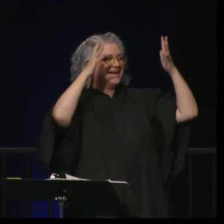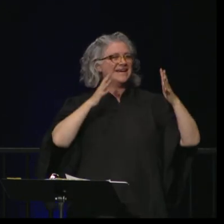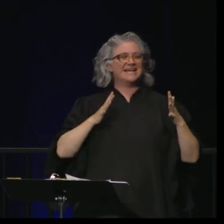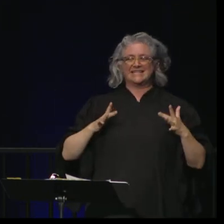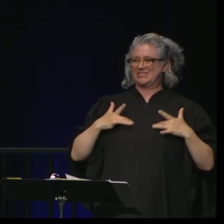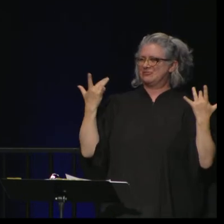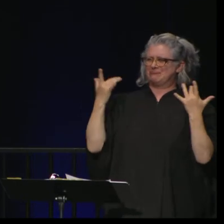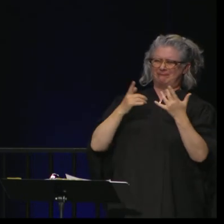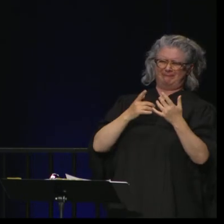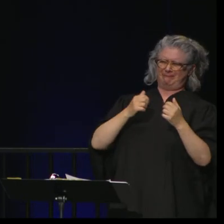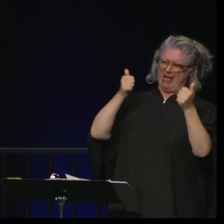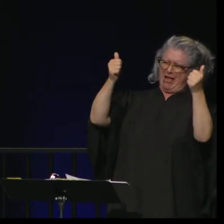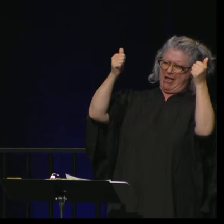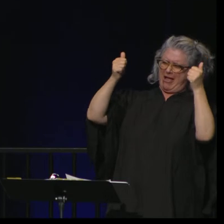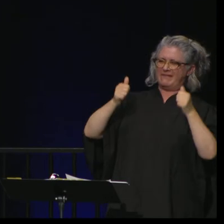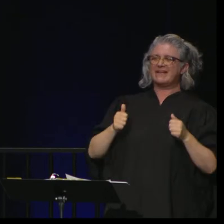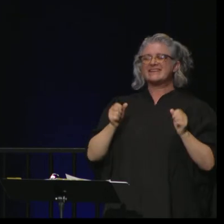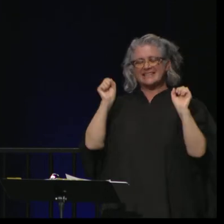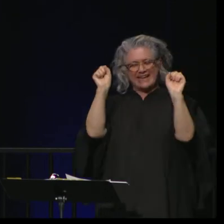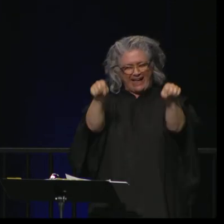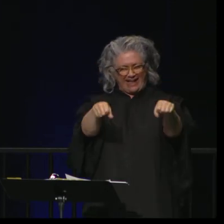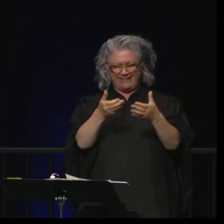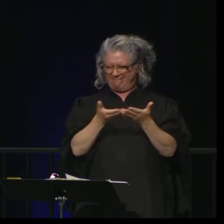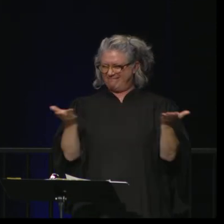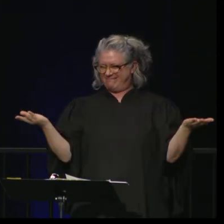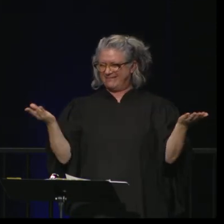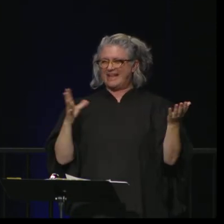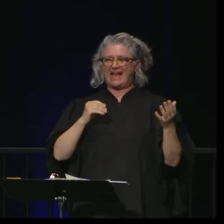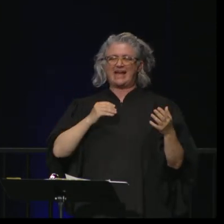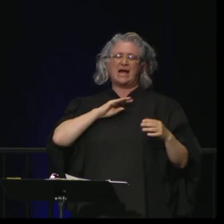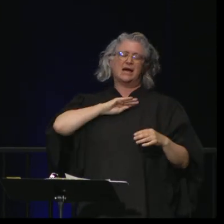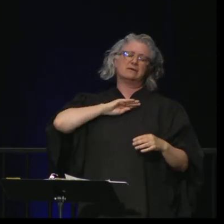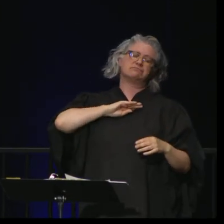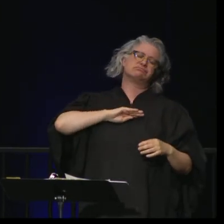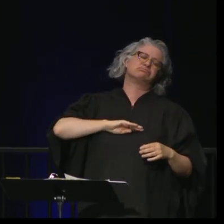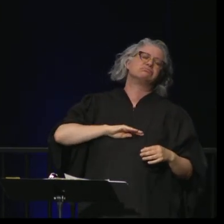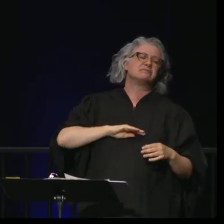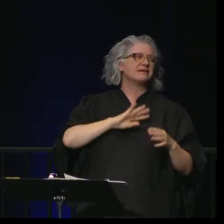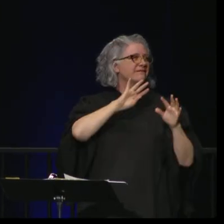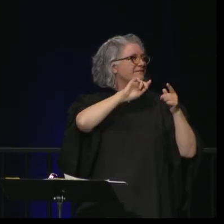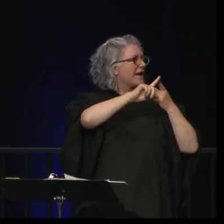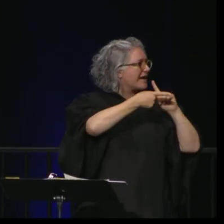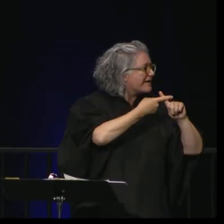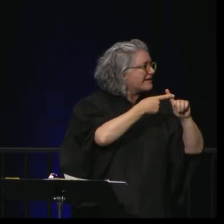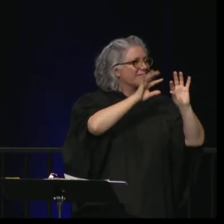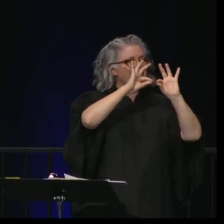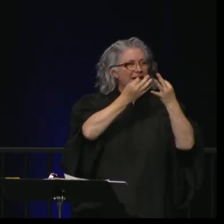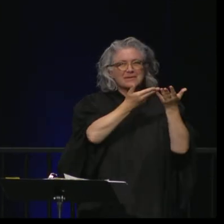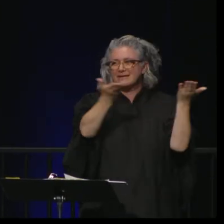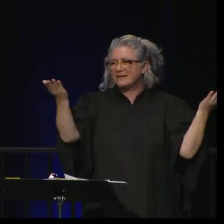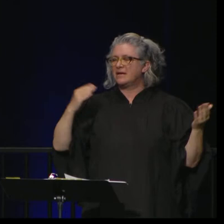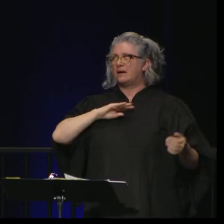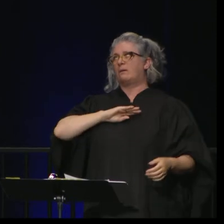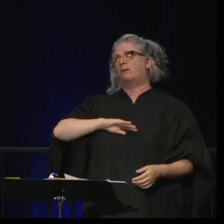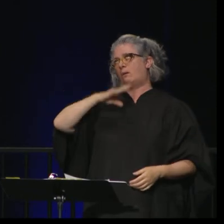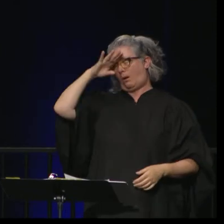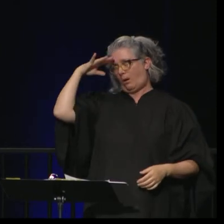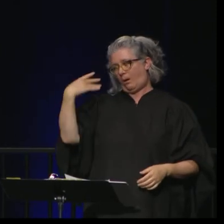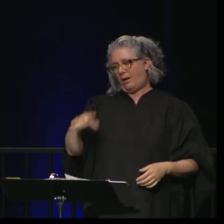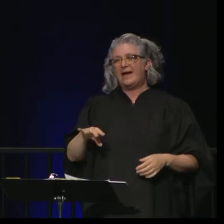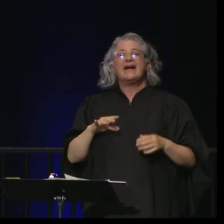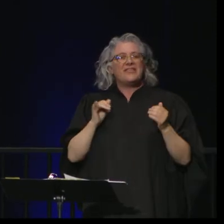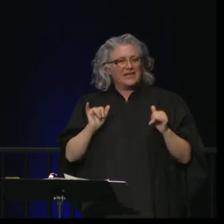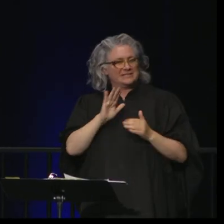enthusiasm, and even relief from family and friends. That is all part